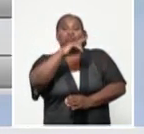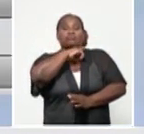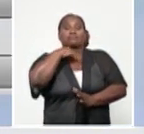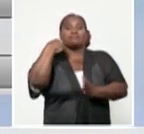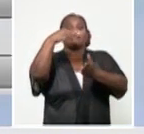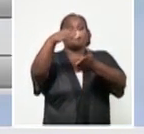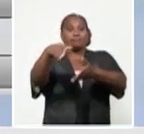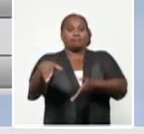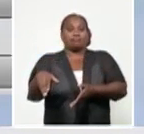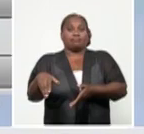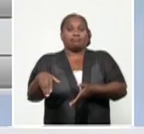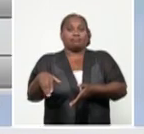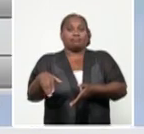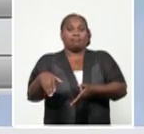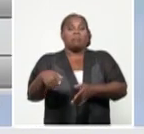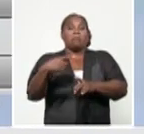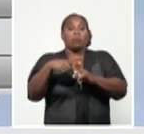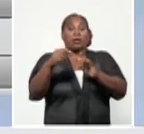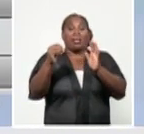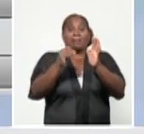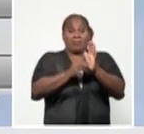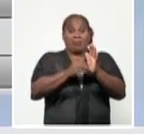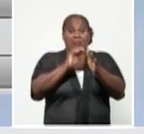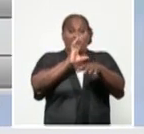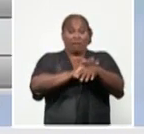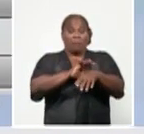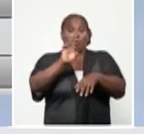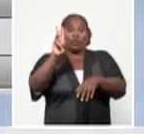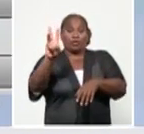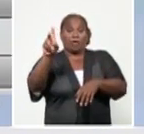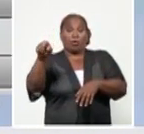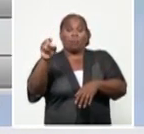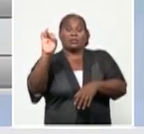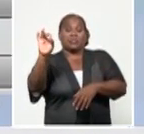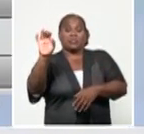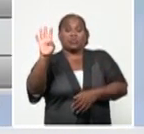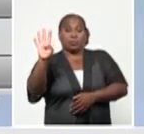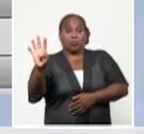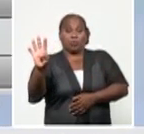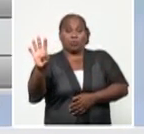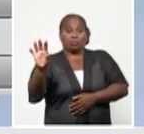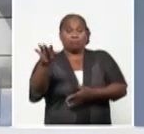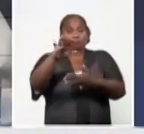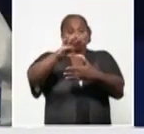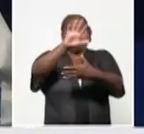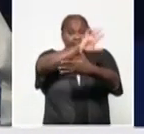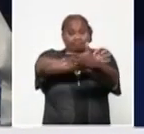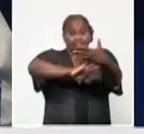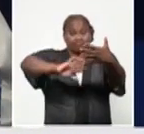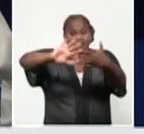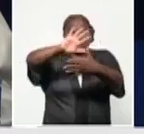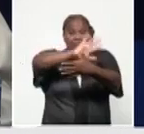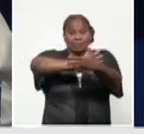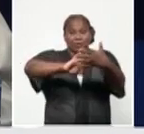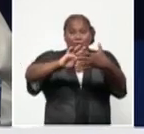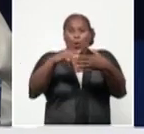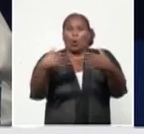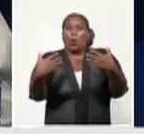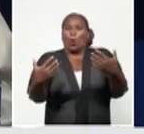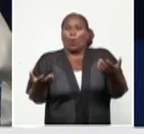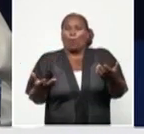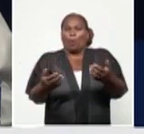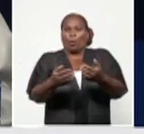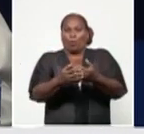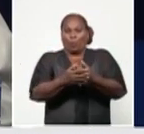714,618 COVID-19 fatalities and a mortality rate of 3.74%. The region of